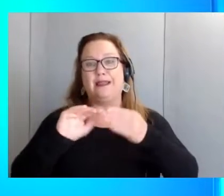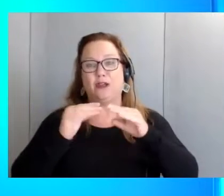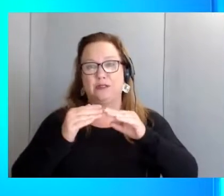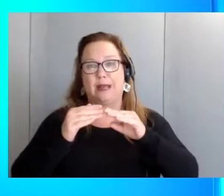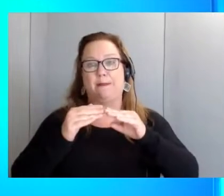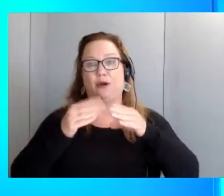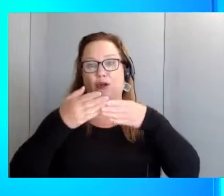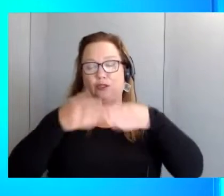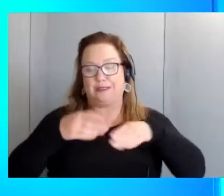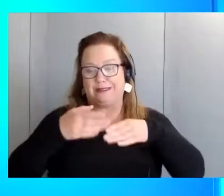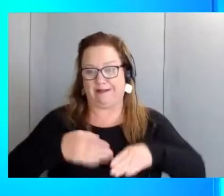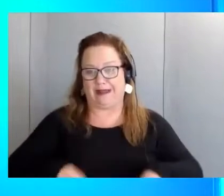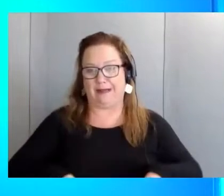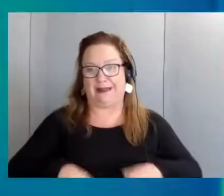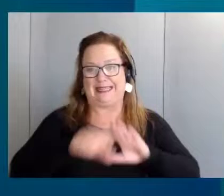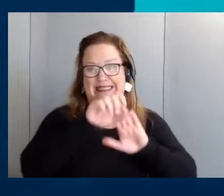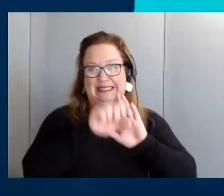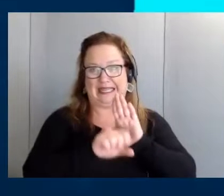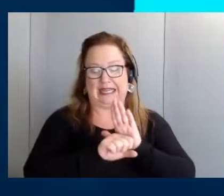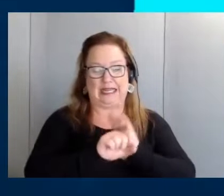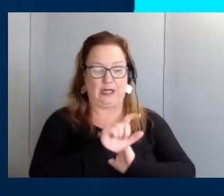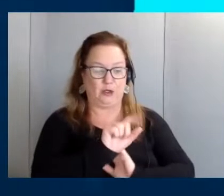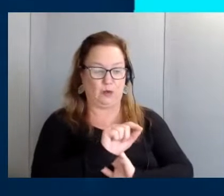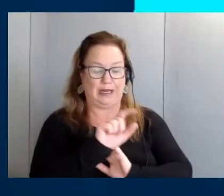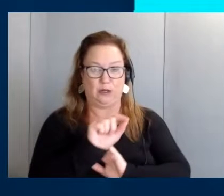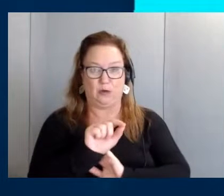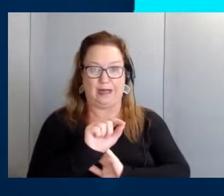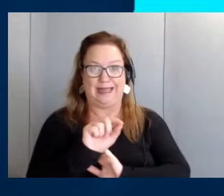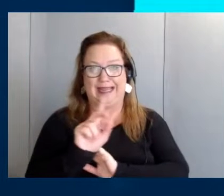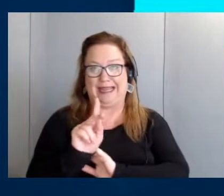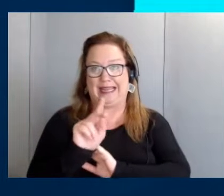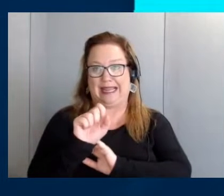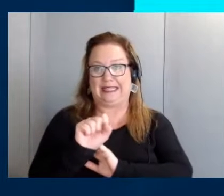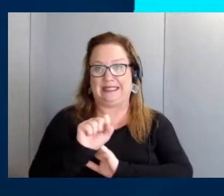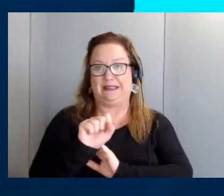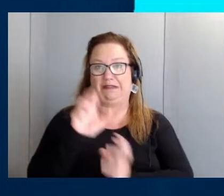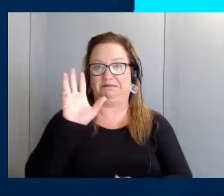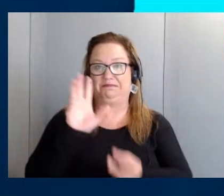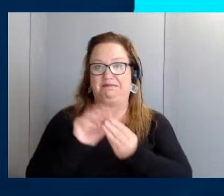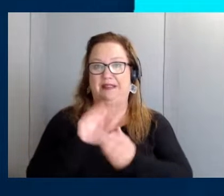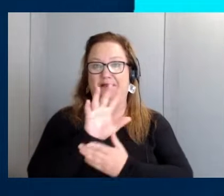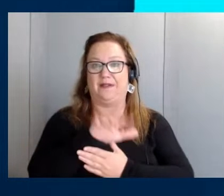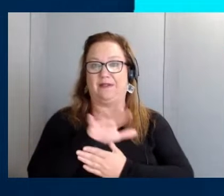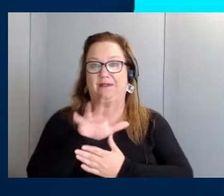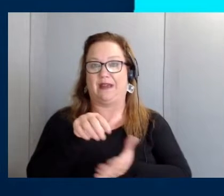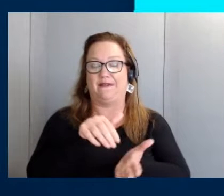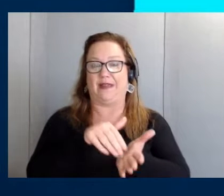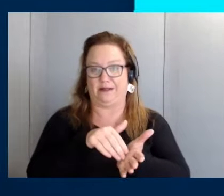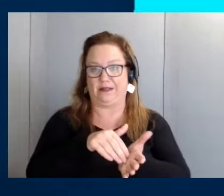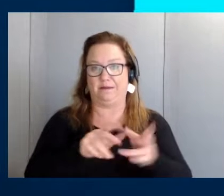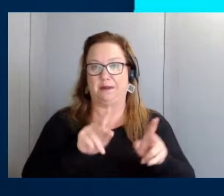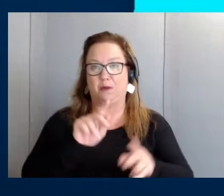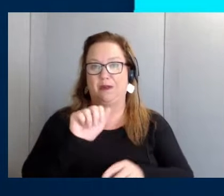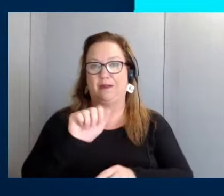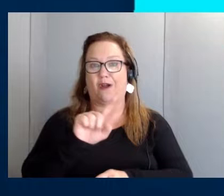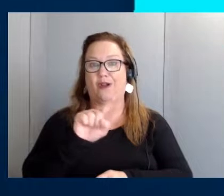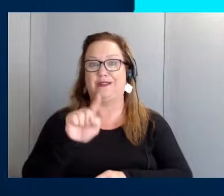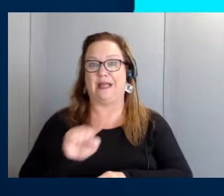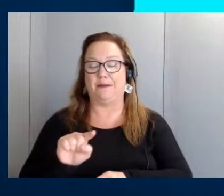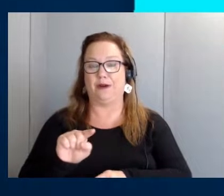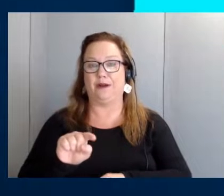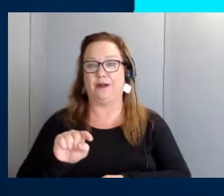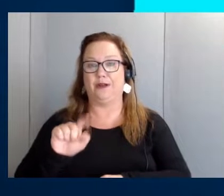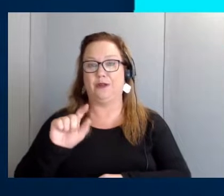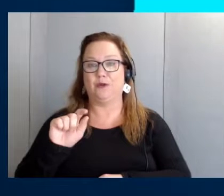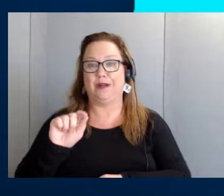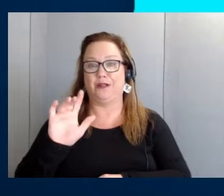statistics by state. In 2020, Kansas counted 55,000 people with Alzheimer's. In 2025, that